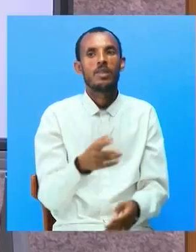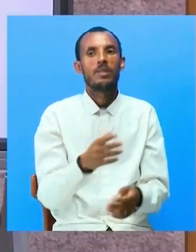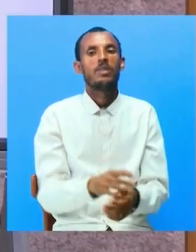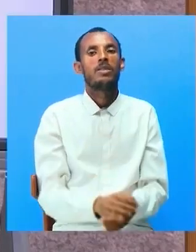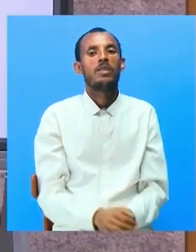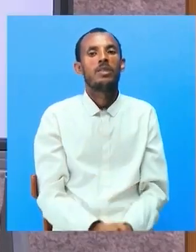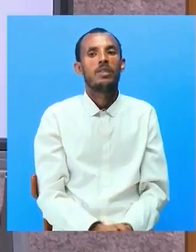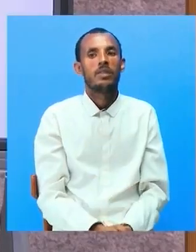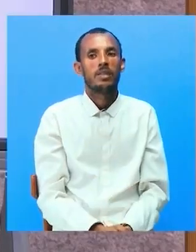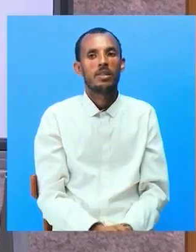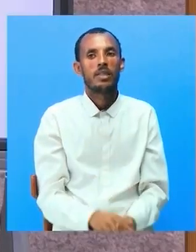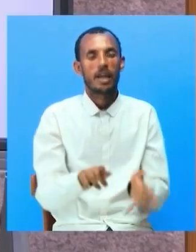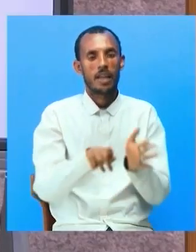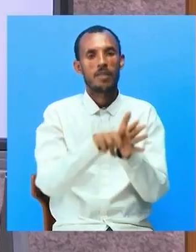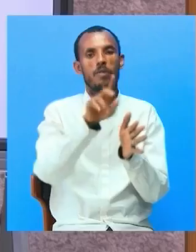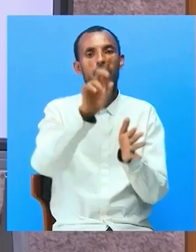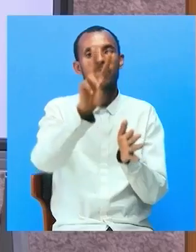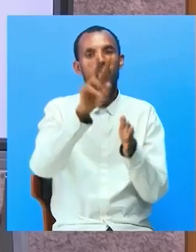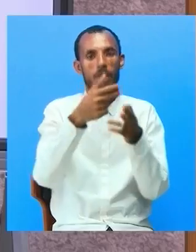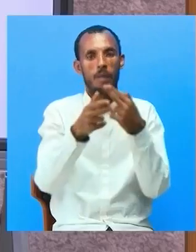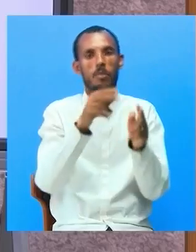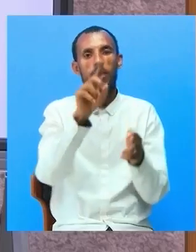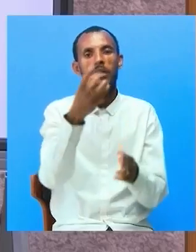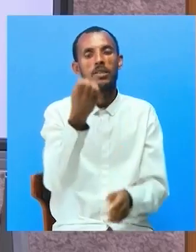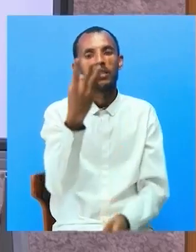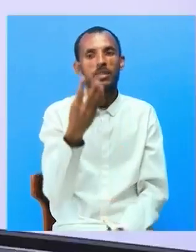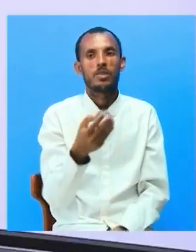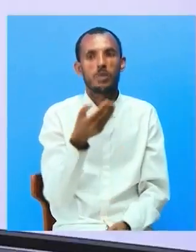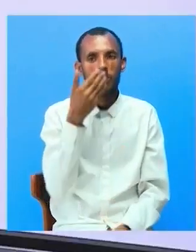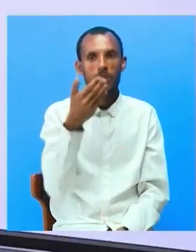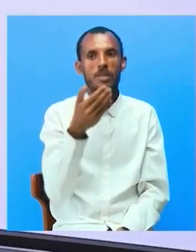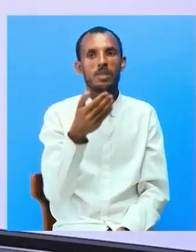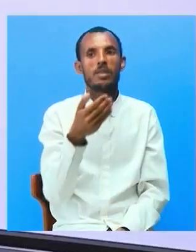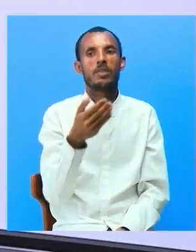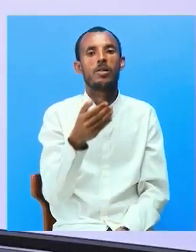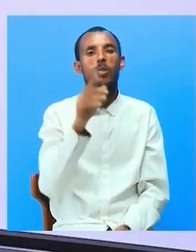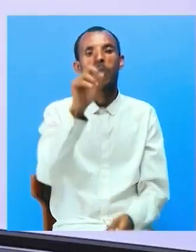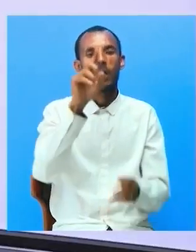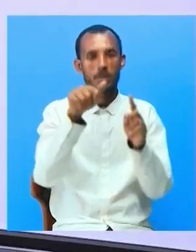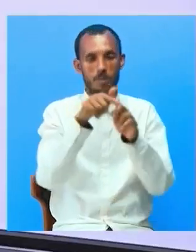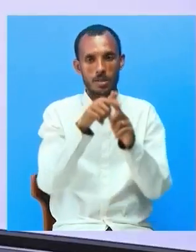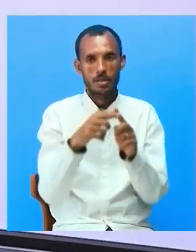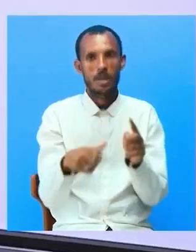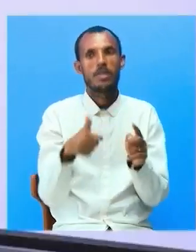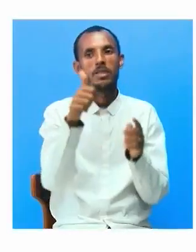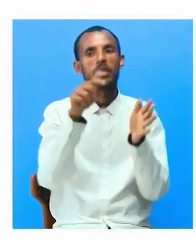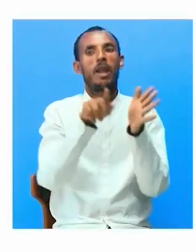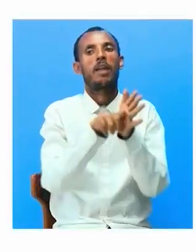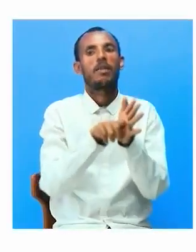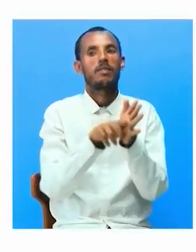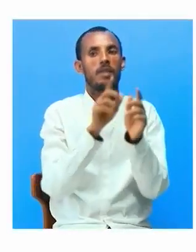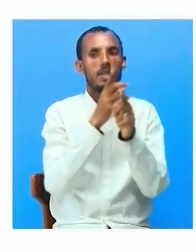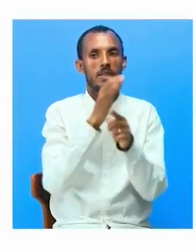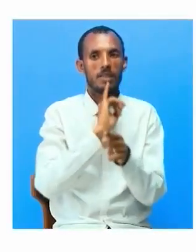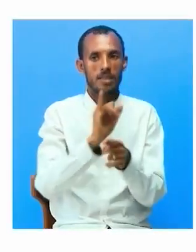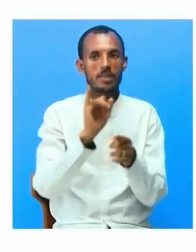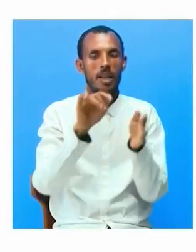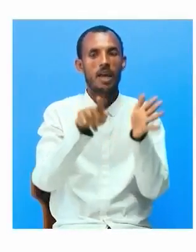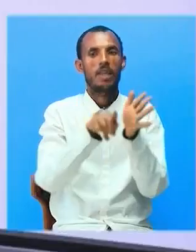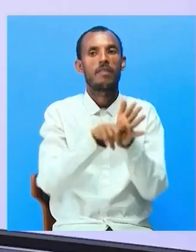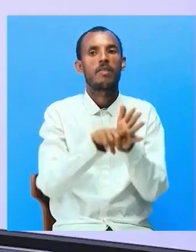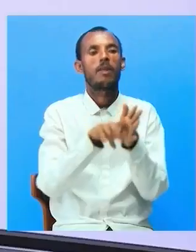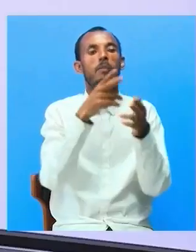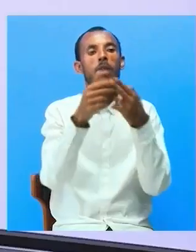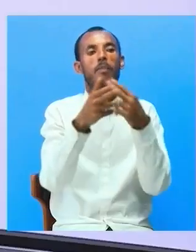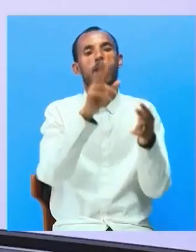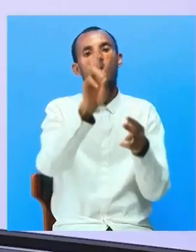of negative 2 and 1? Good. 1 is positive, the other is negative. The answer is negative, and you